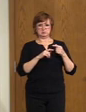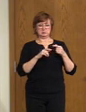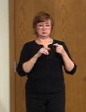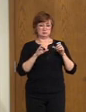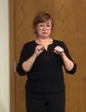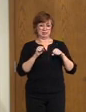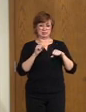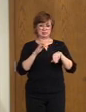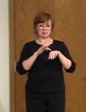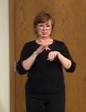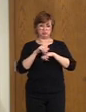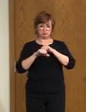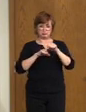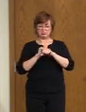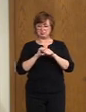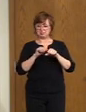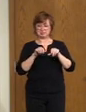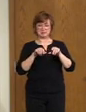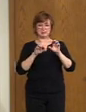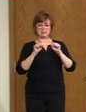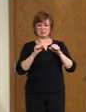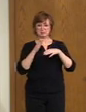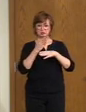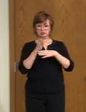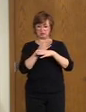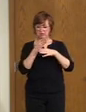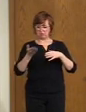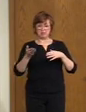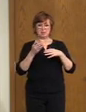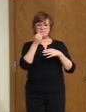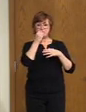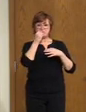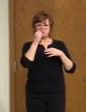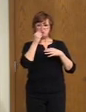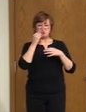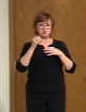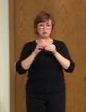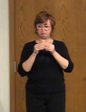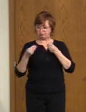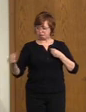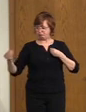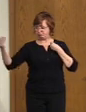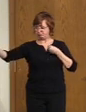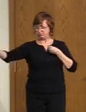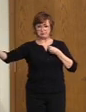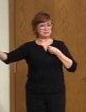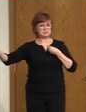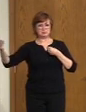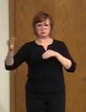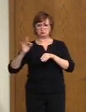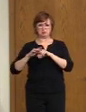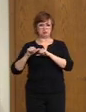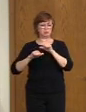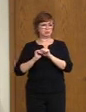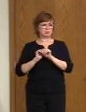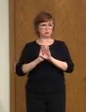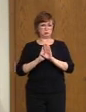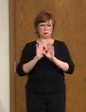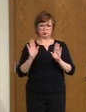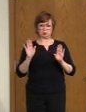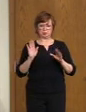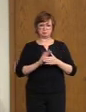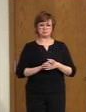something that I would recommend, and certainly meeting between households right now is not allowed indoors. And we really need to stay the course